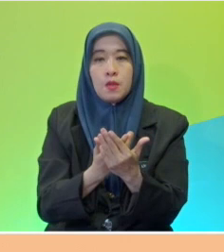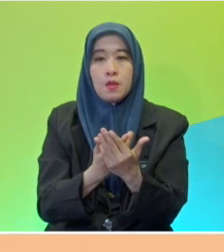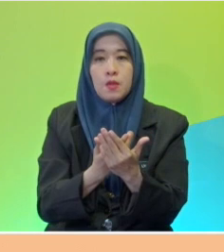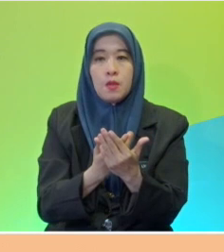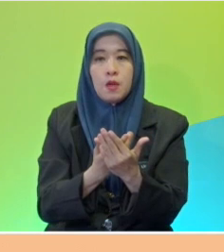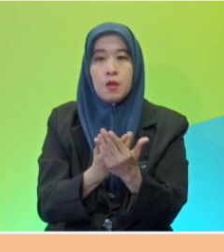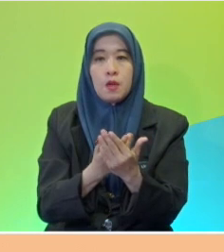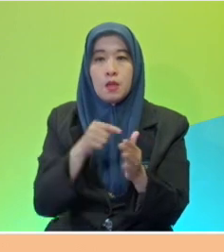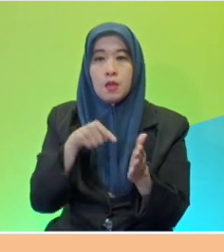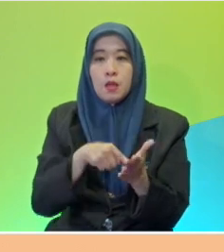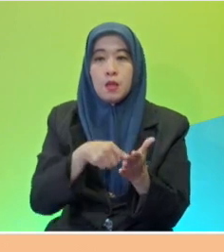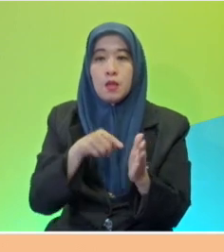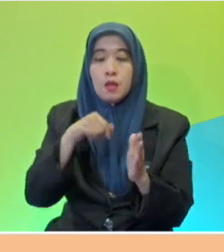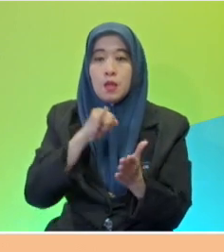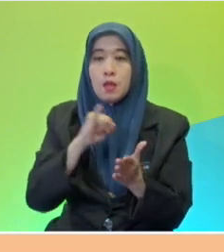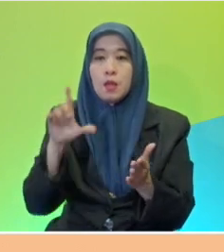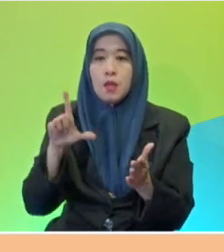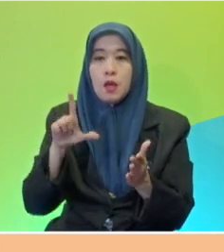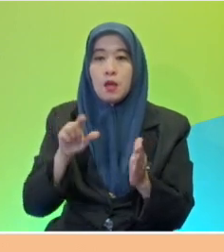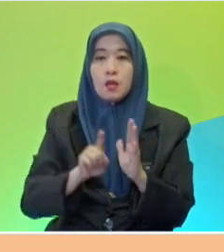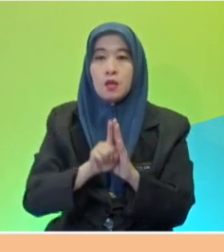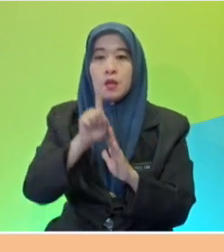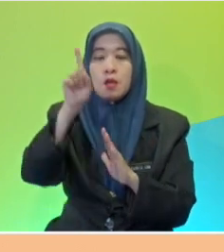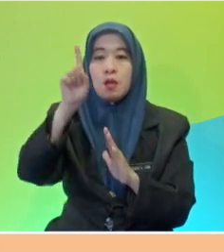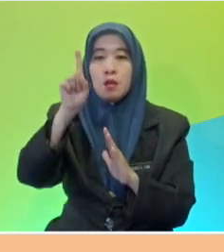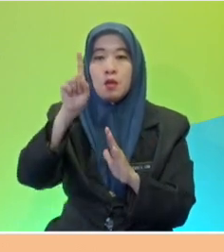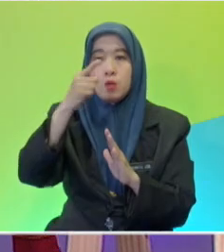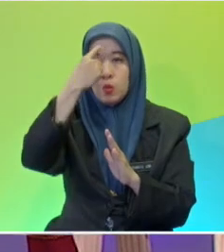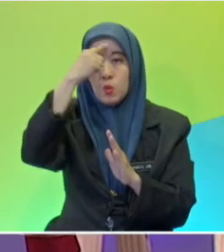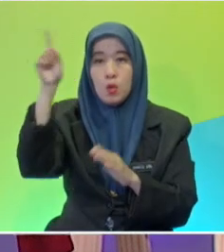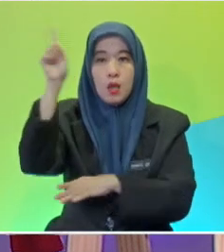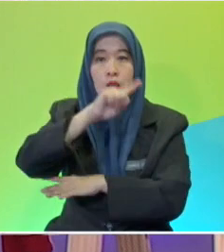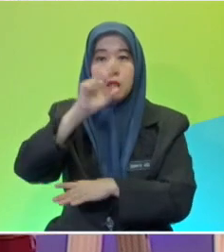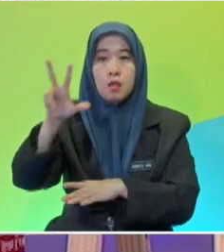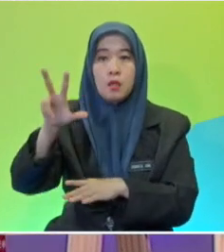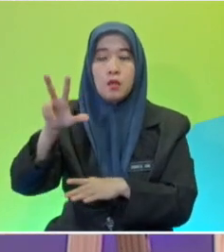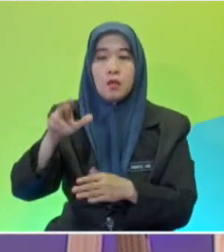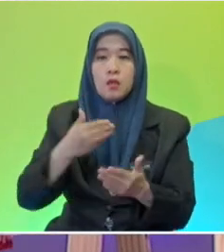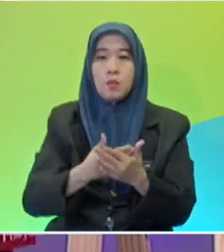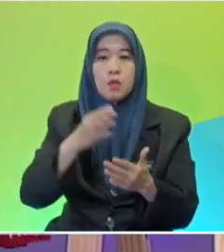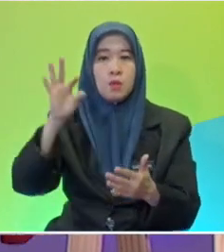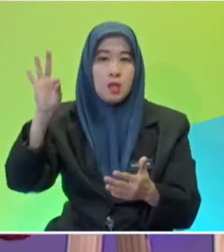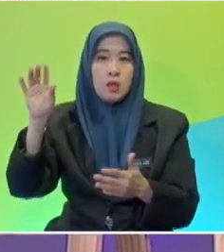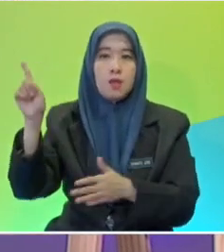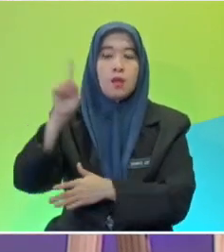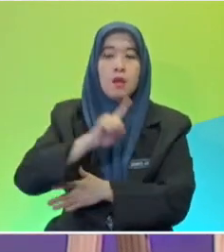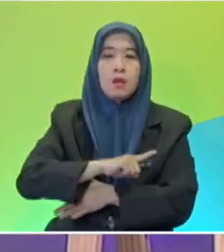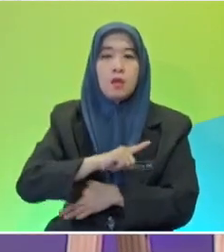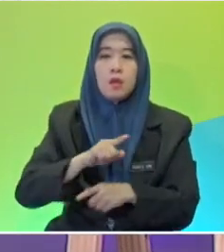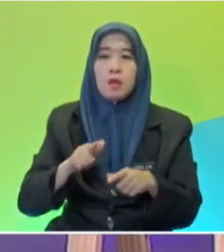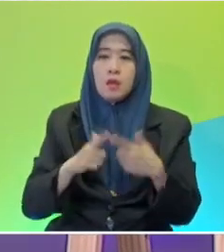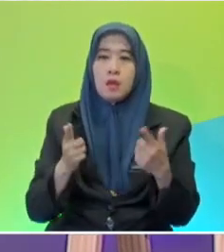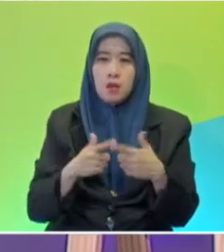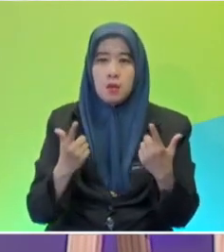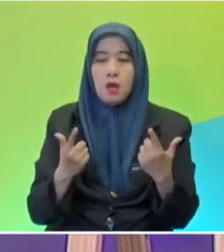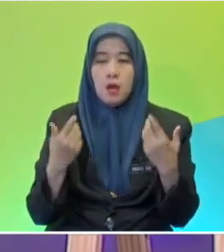height of the plant on the 3rd day, 6th day, and 9th day. Okay. You can see the different, right? Yes, So so there's a much different. difference. Obviously,